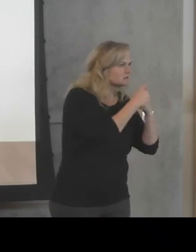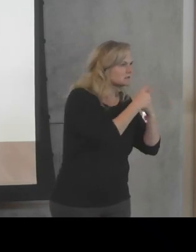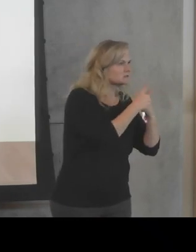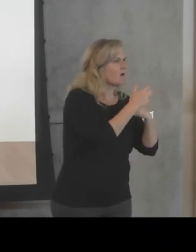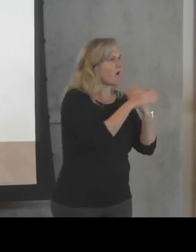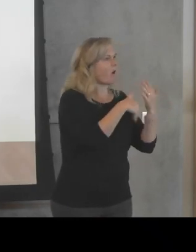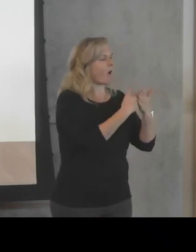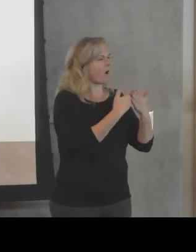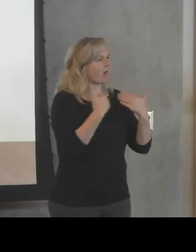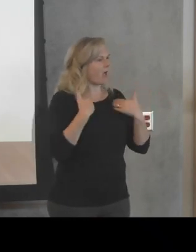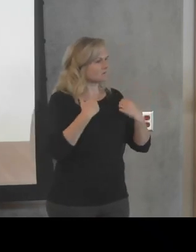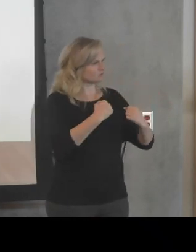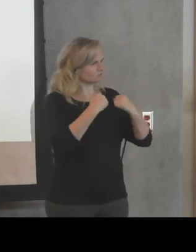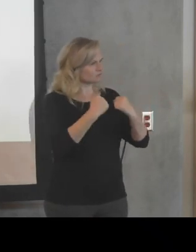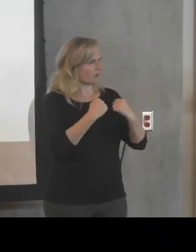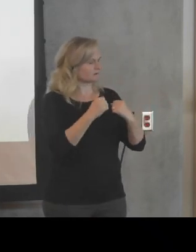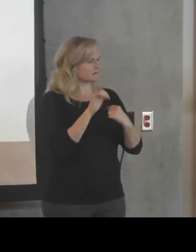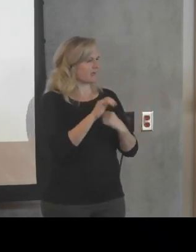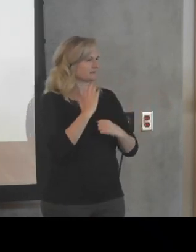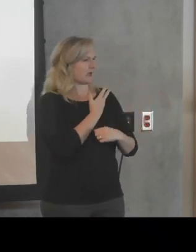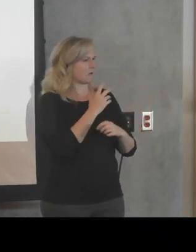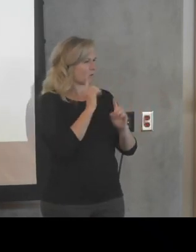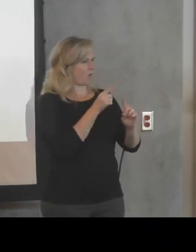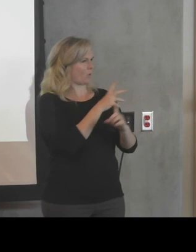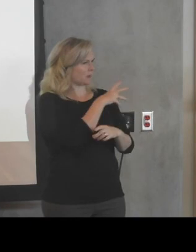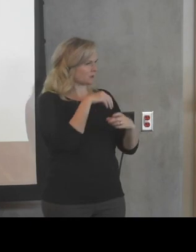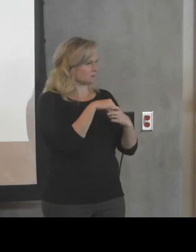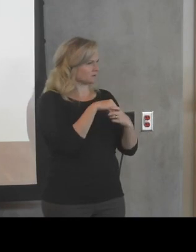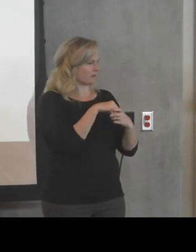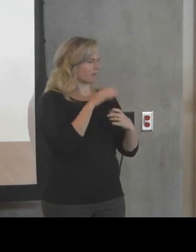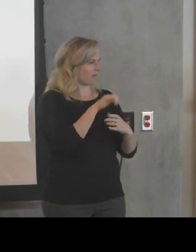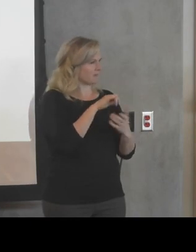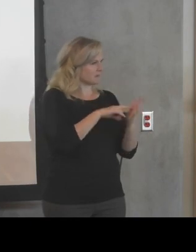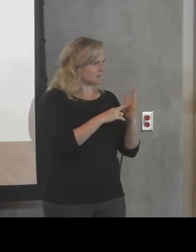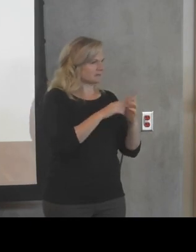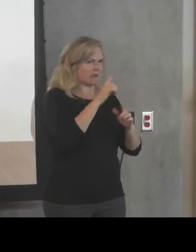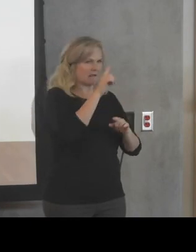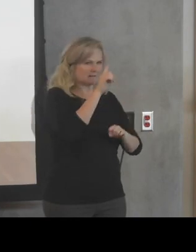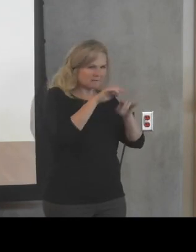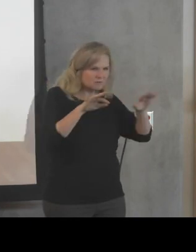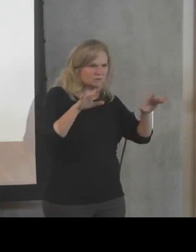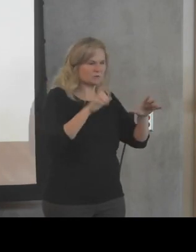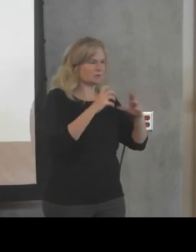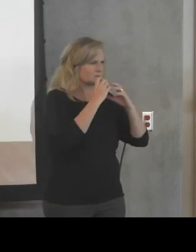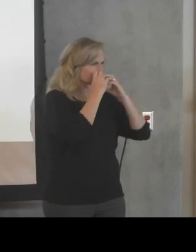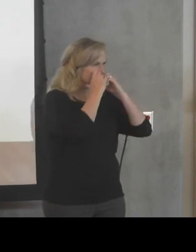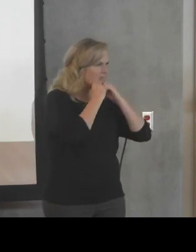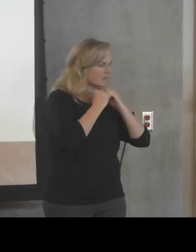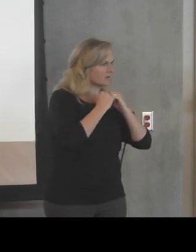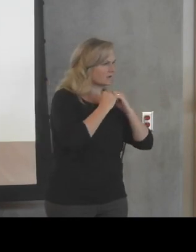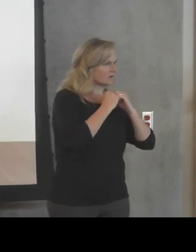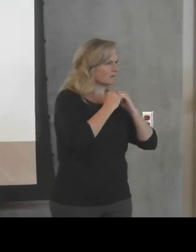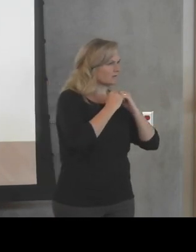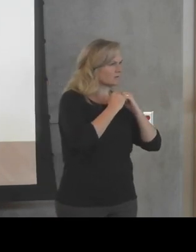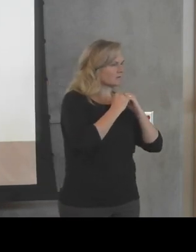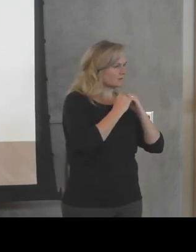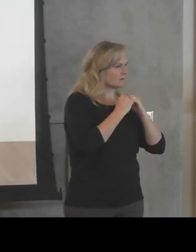our whole inclusion model, is valuing diversity, knowing what you're good at, knowing what you're not good